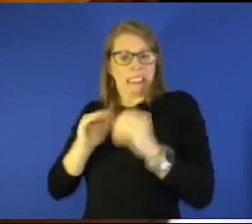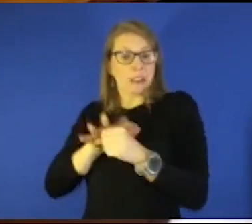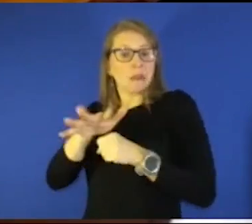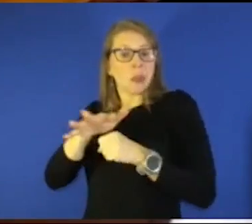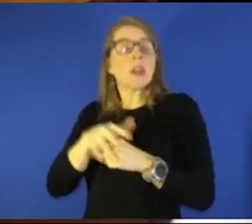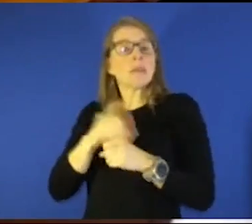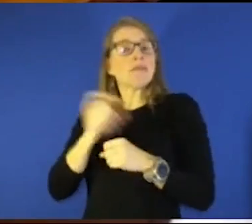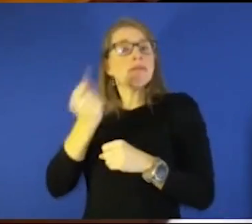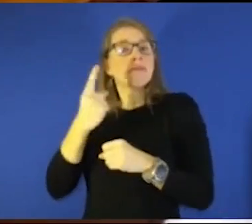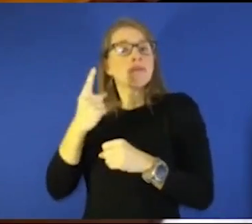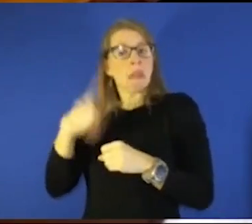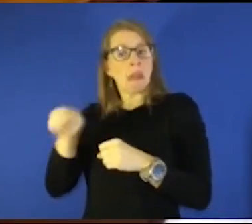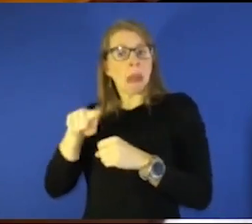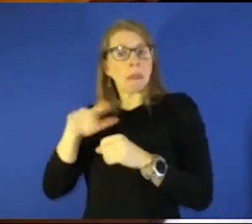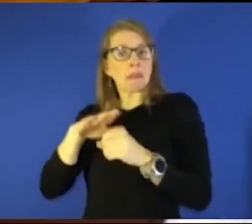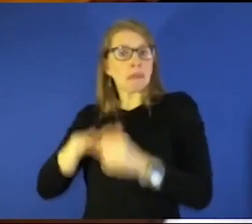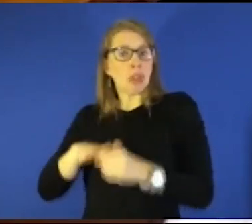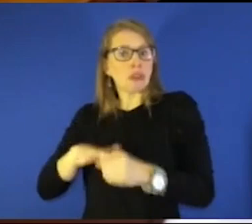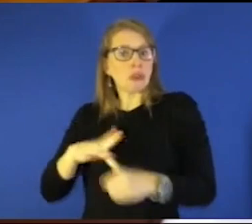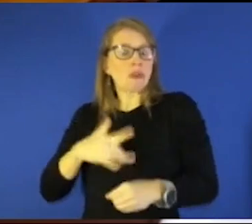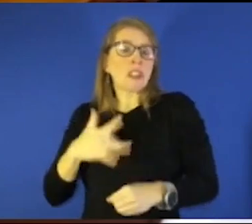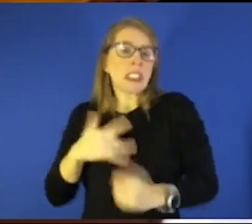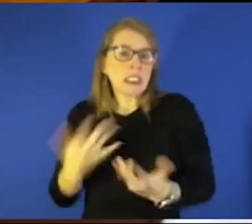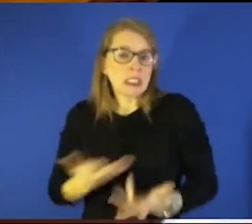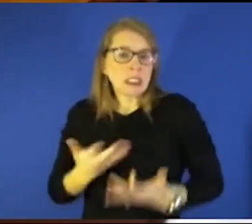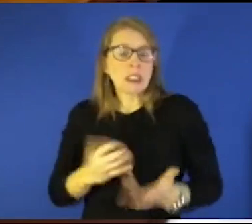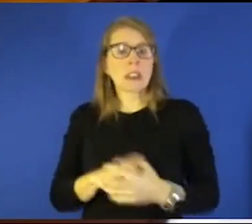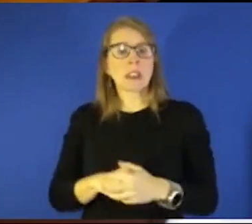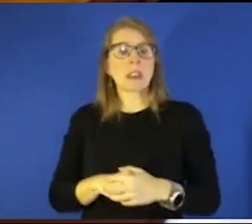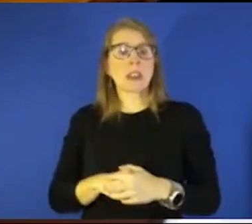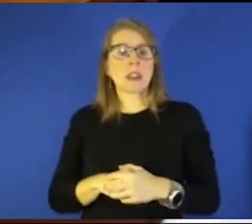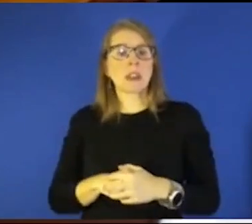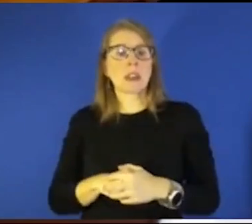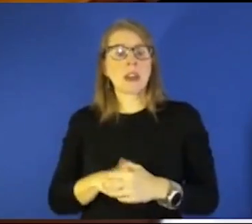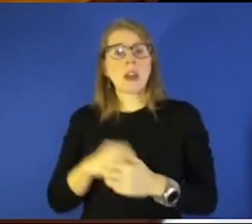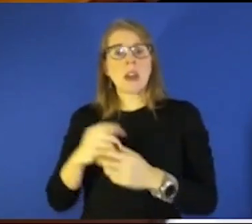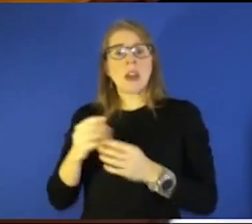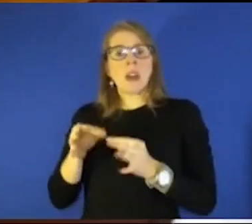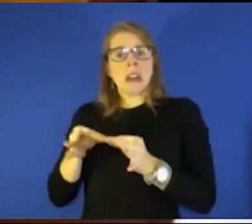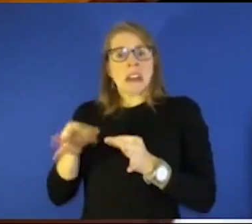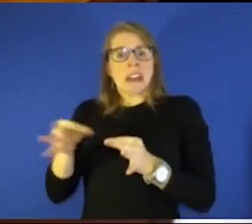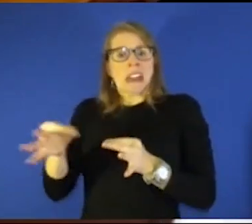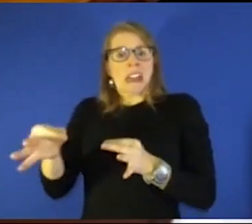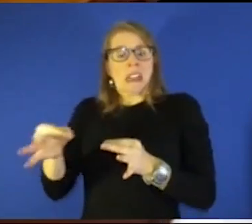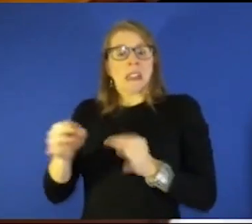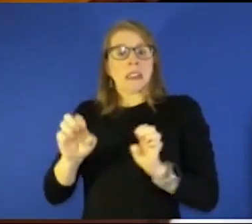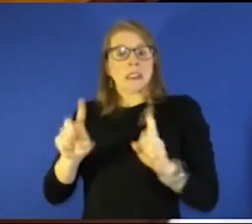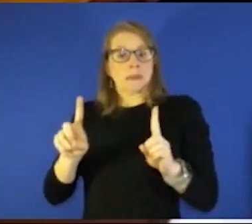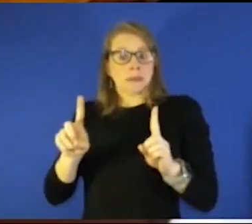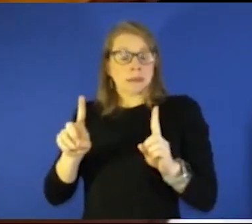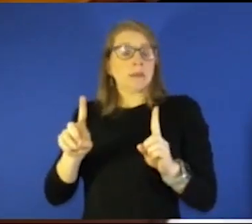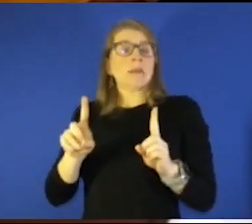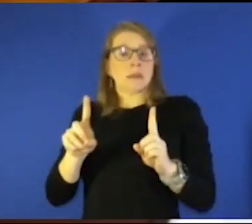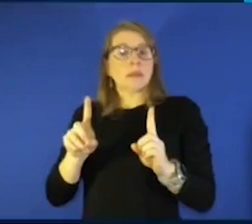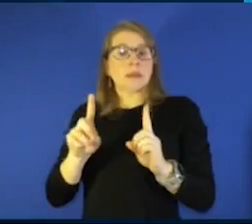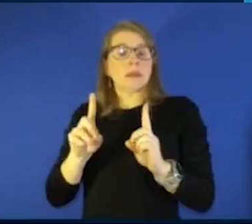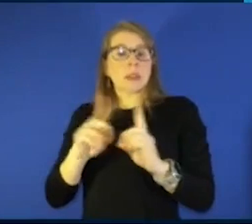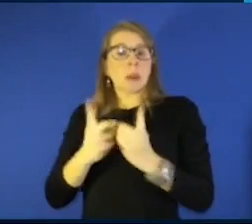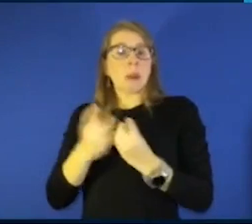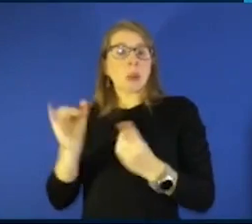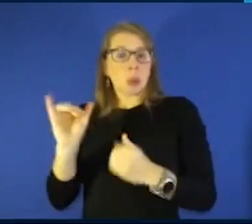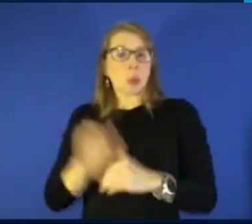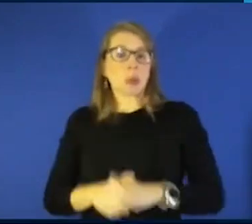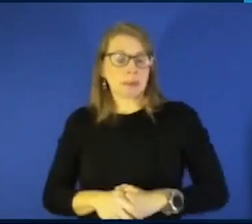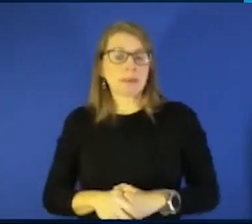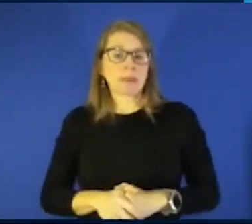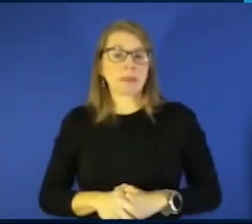they're under some pressure and that they are likely holding patients in those emergency departments as well. Yeah, I think that's an important